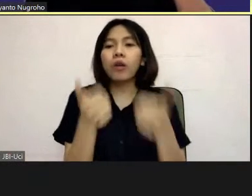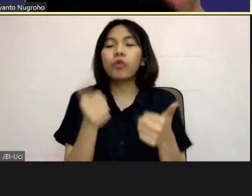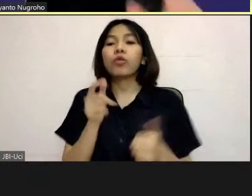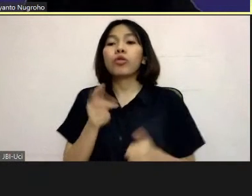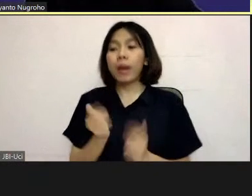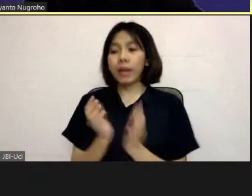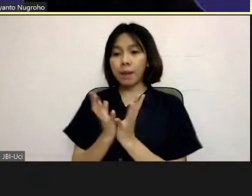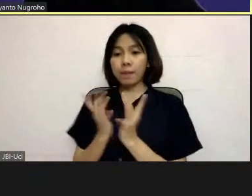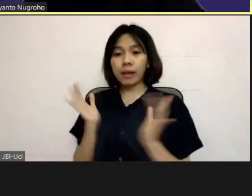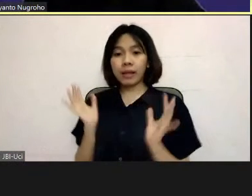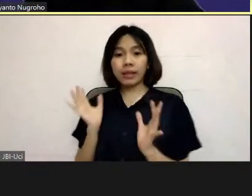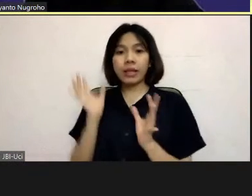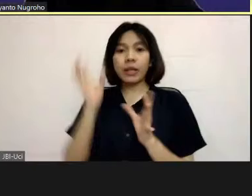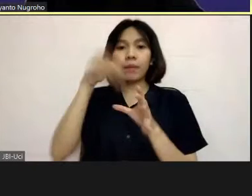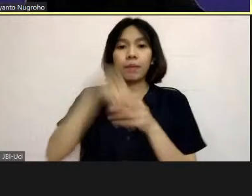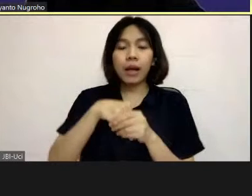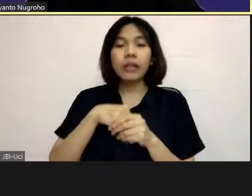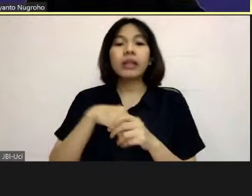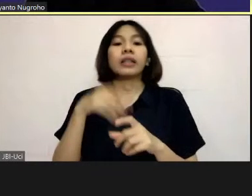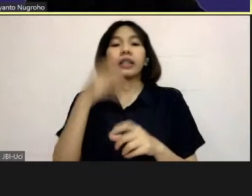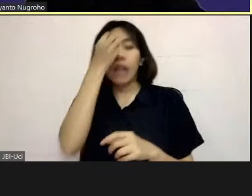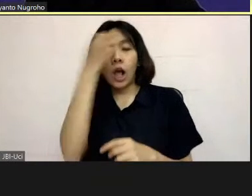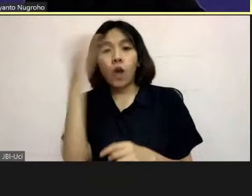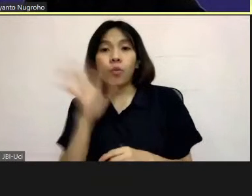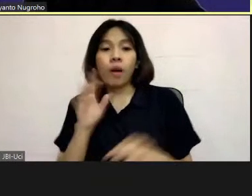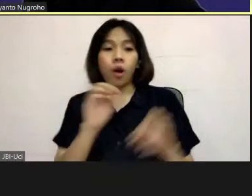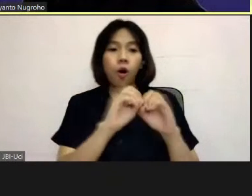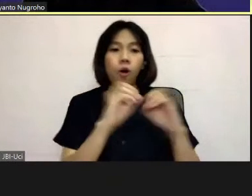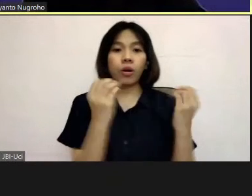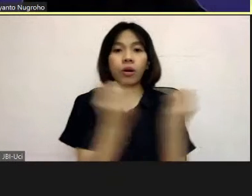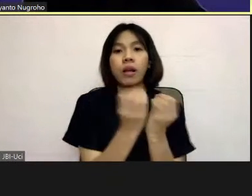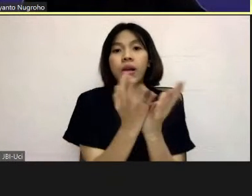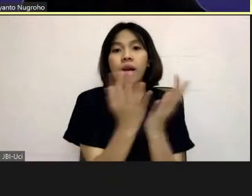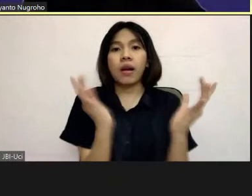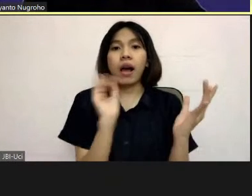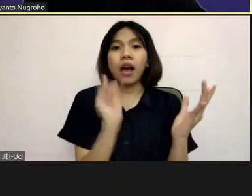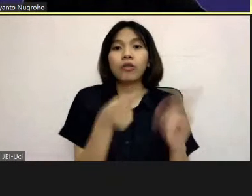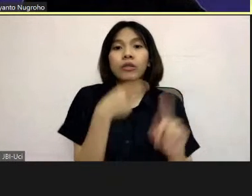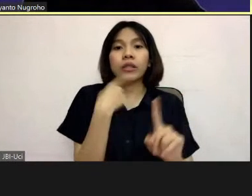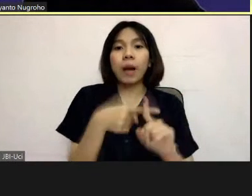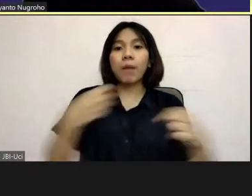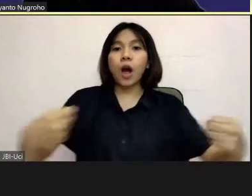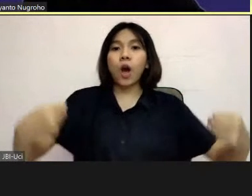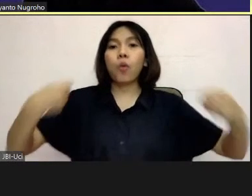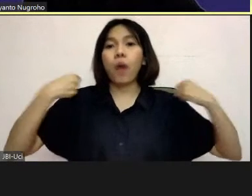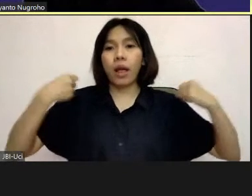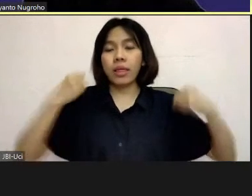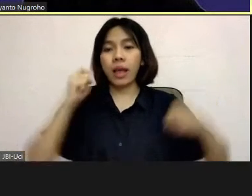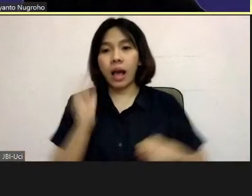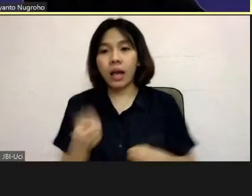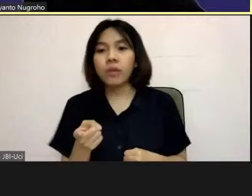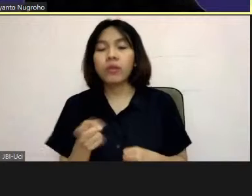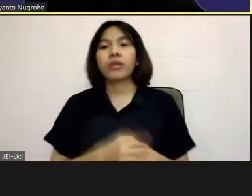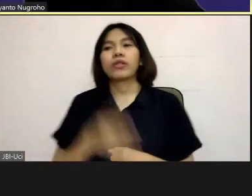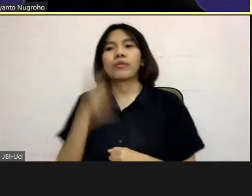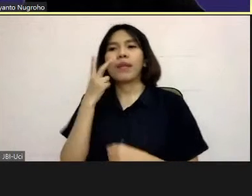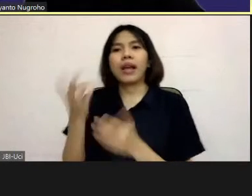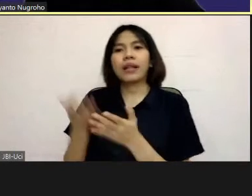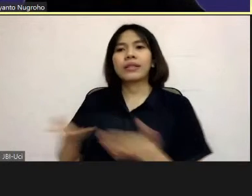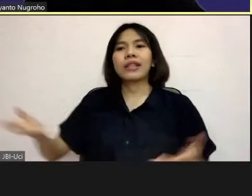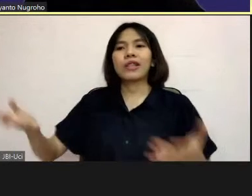states should strengthen CSOs, and also states should address the global trend of the